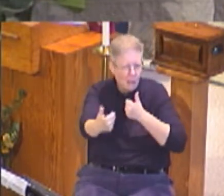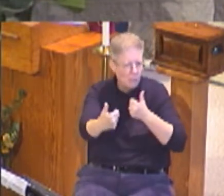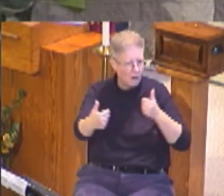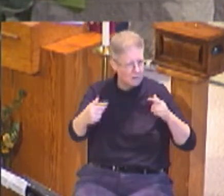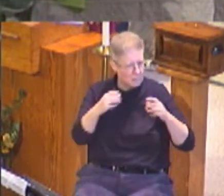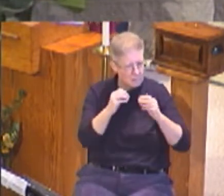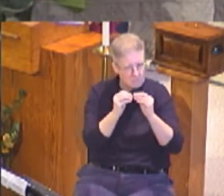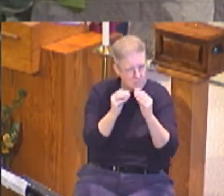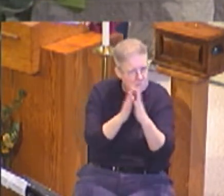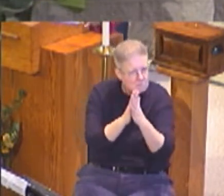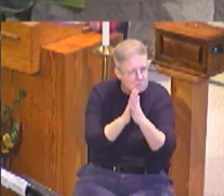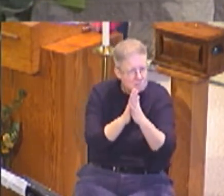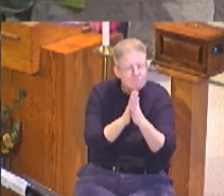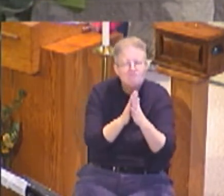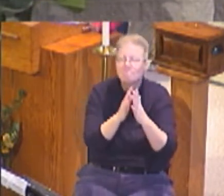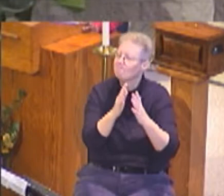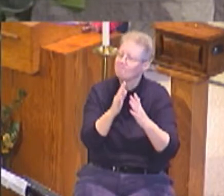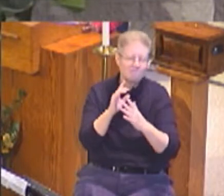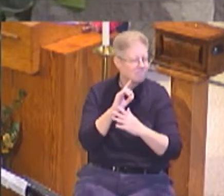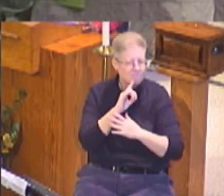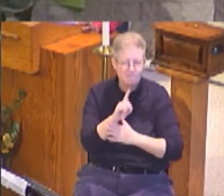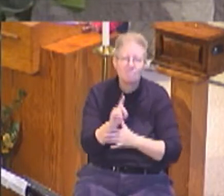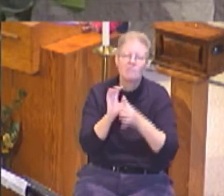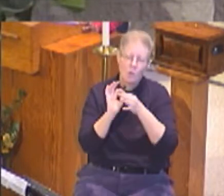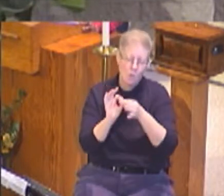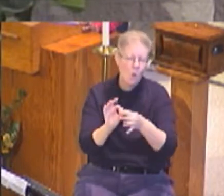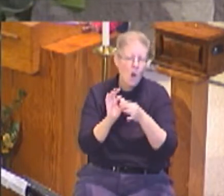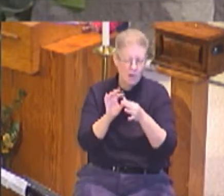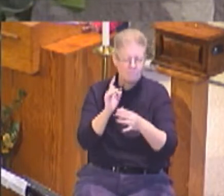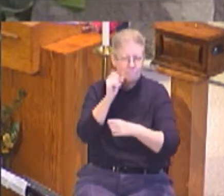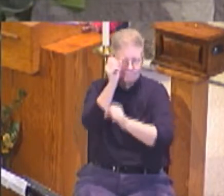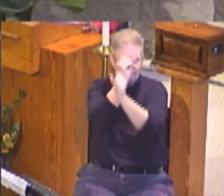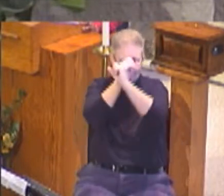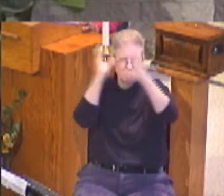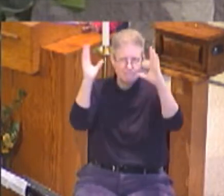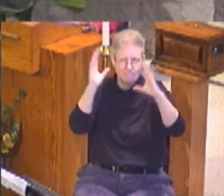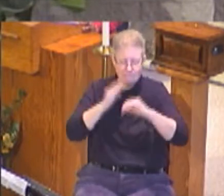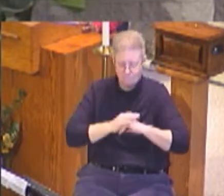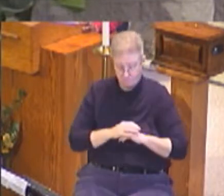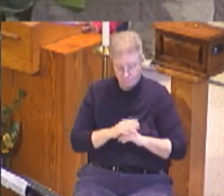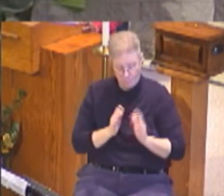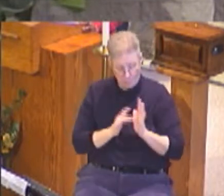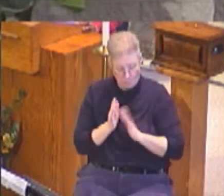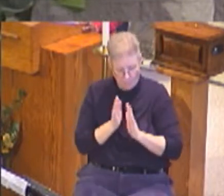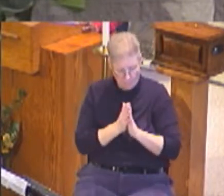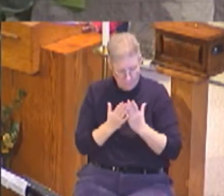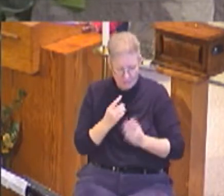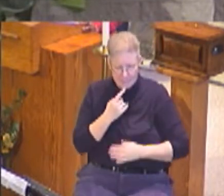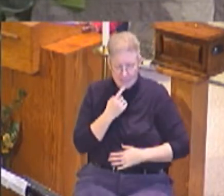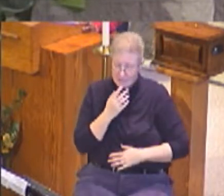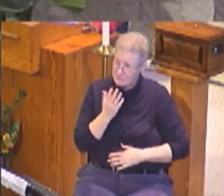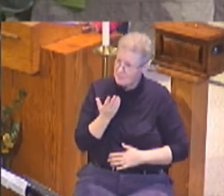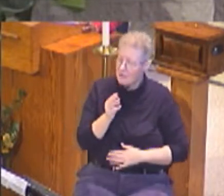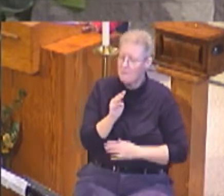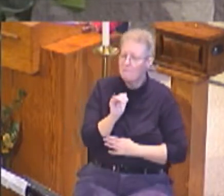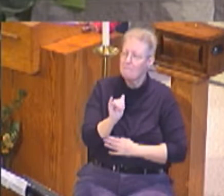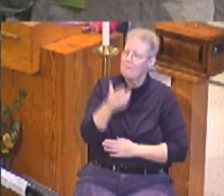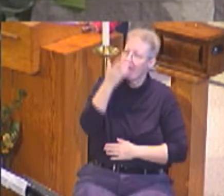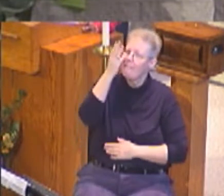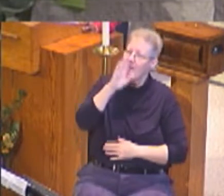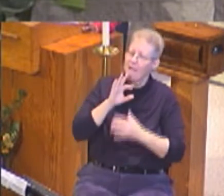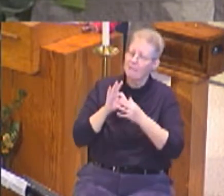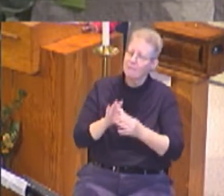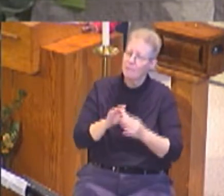Scripture says, "May the God of hope fill you with all joy and peace